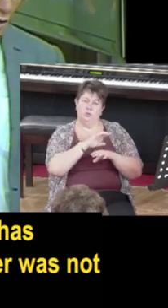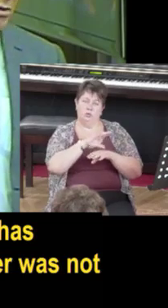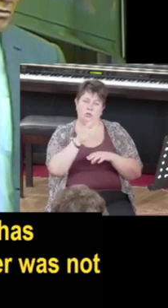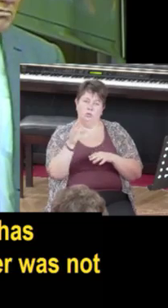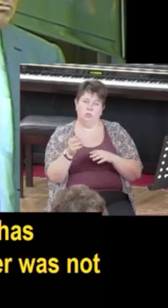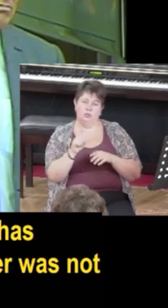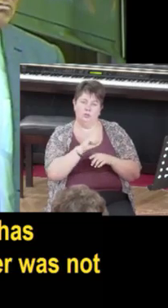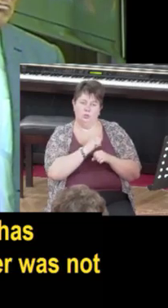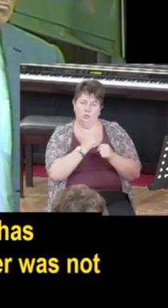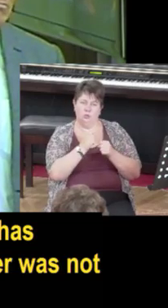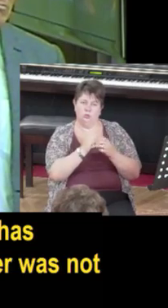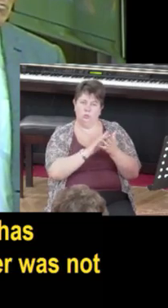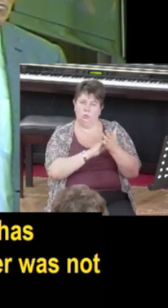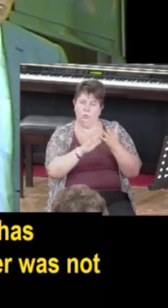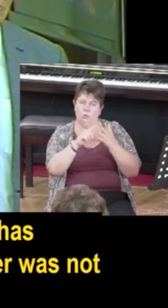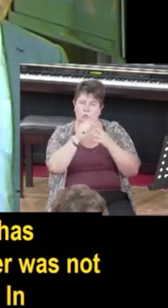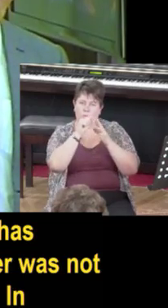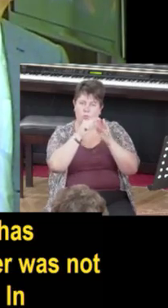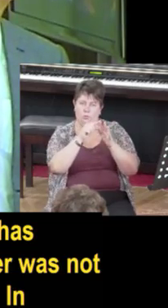hope.